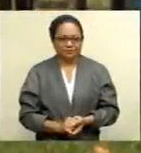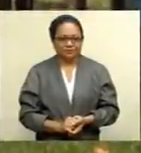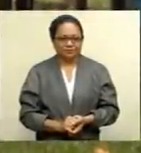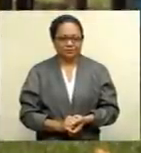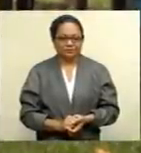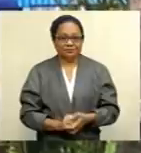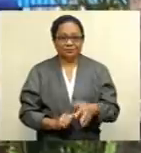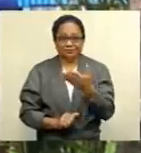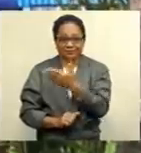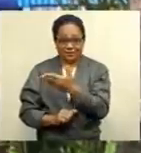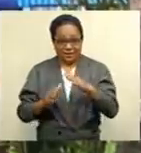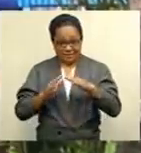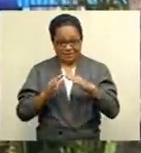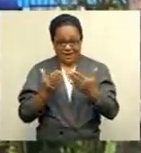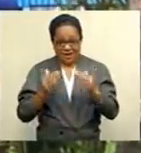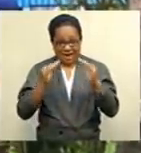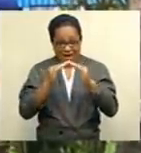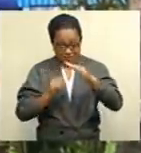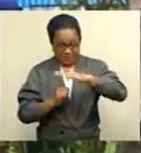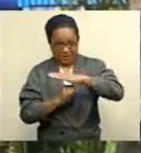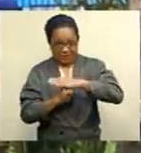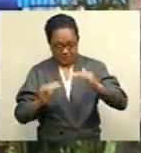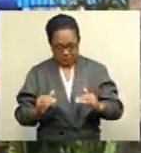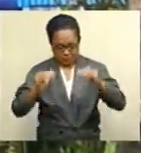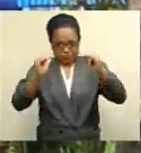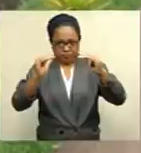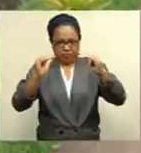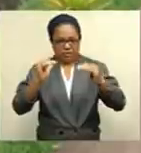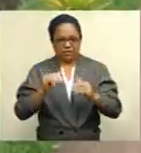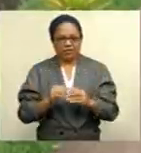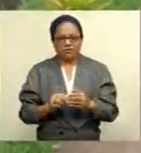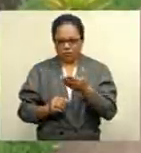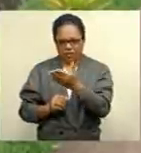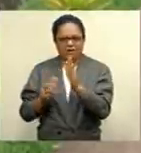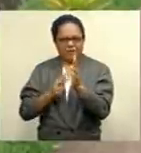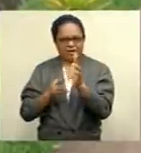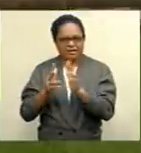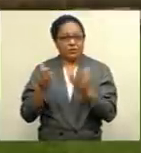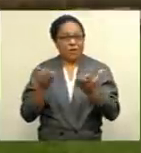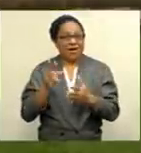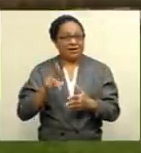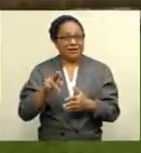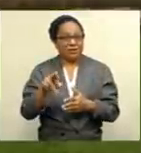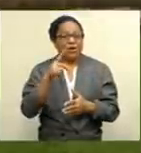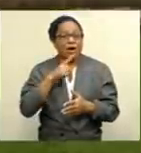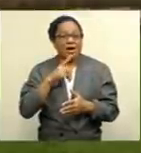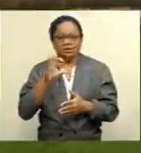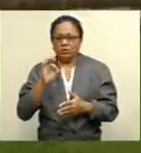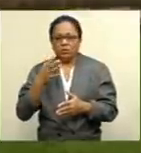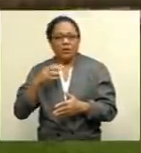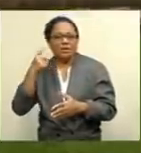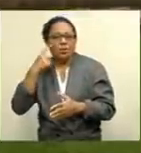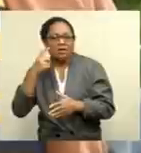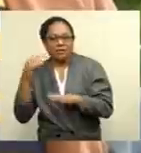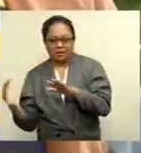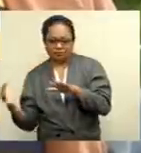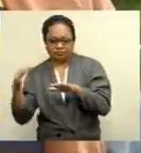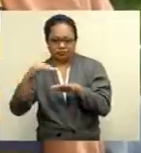Raising the foundation of their houses is the only option for these villagers to avoid water from seeping into their